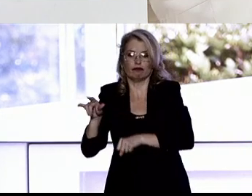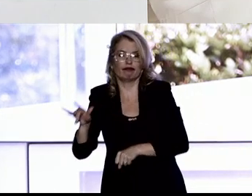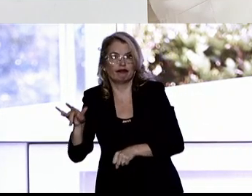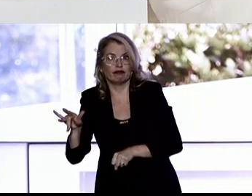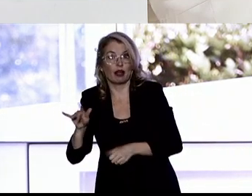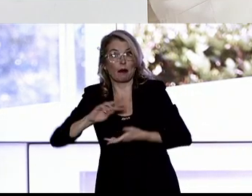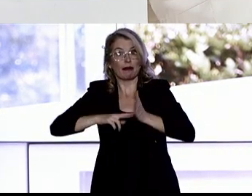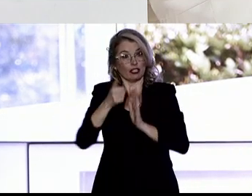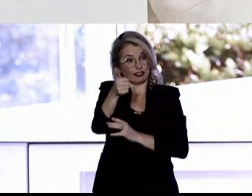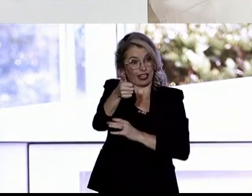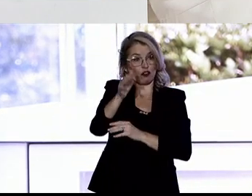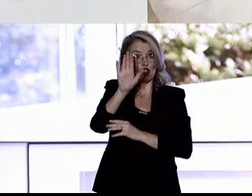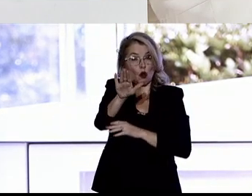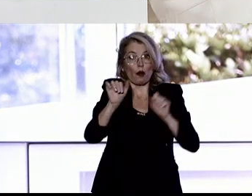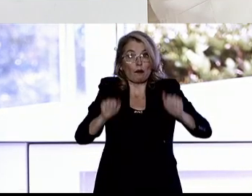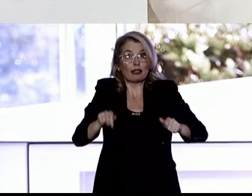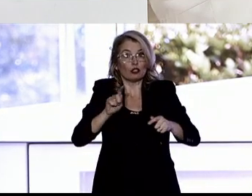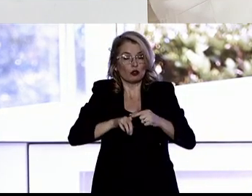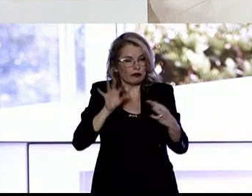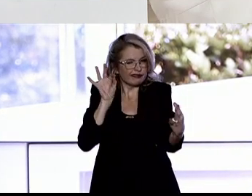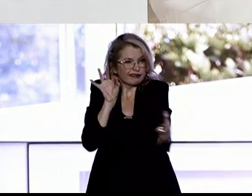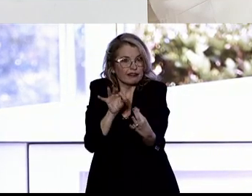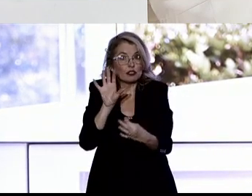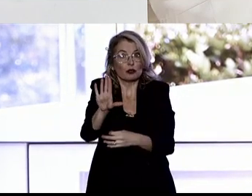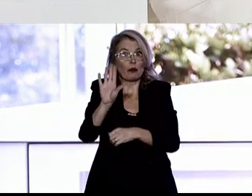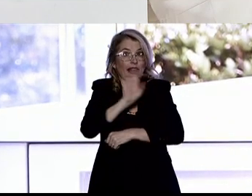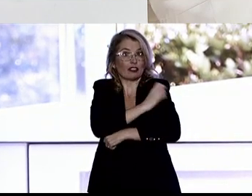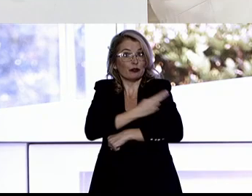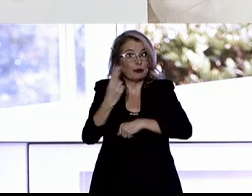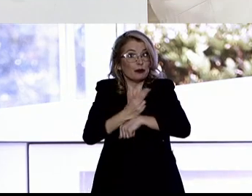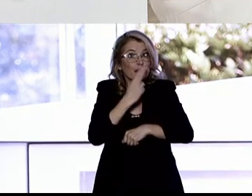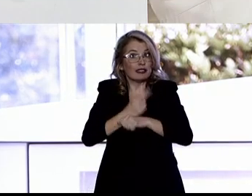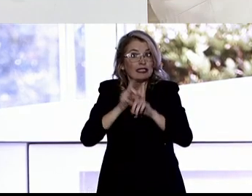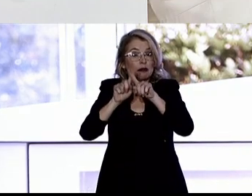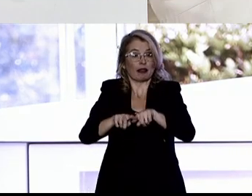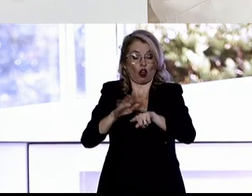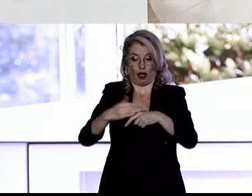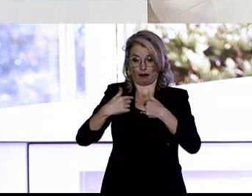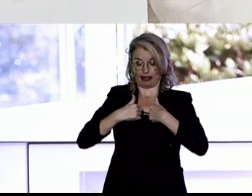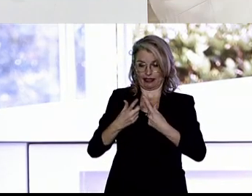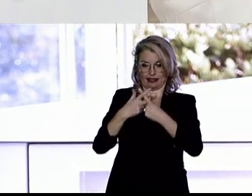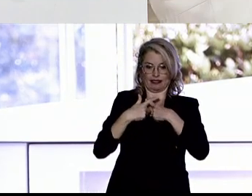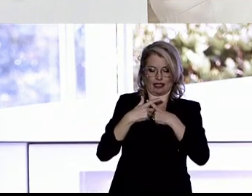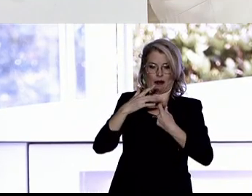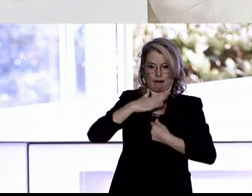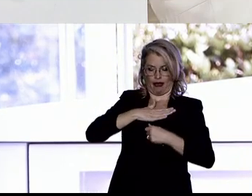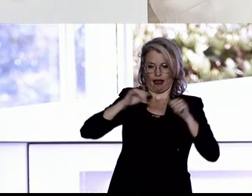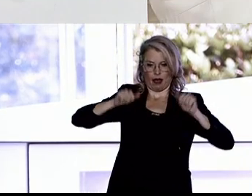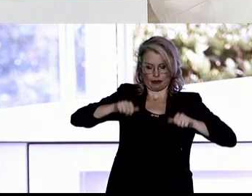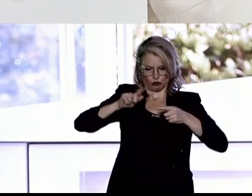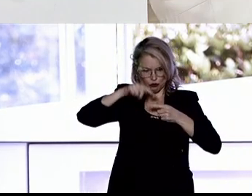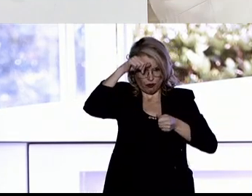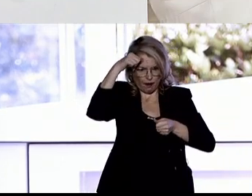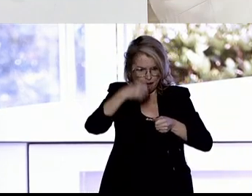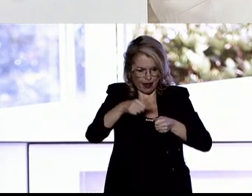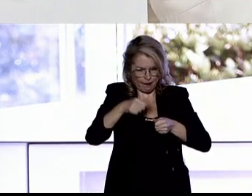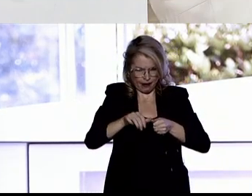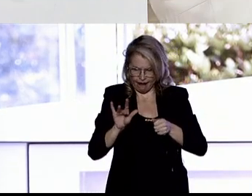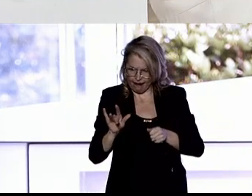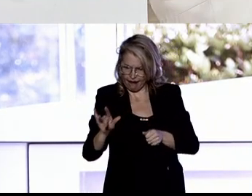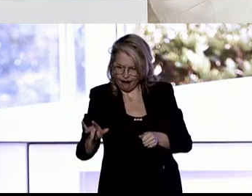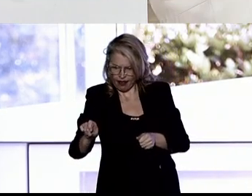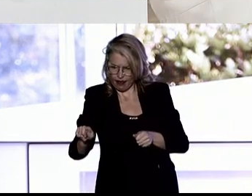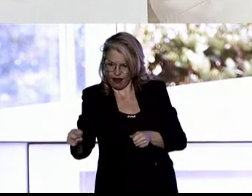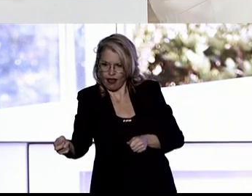This means that your ability to optimize your energy use no longer depends upon your ability to hit the